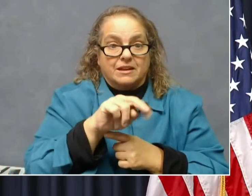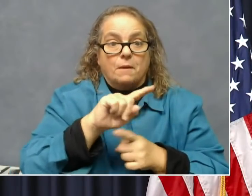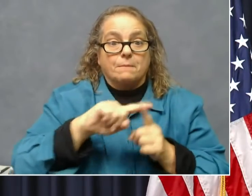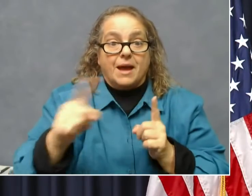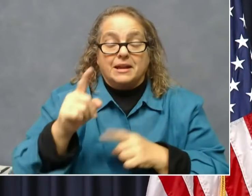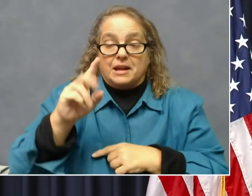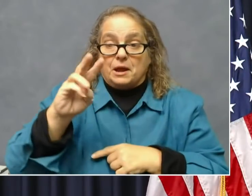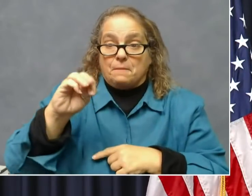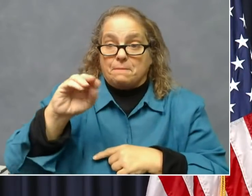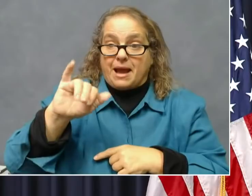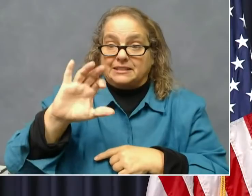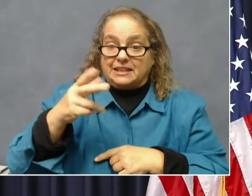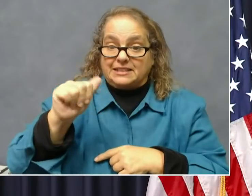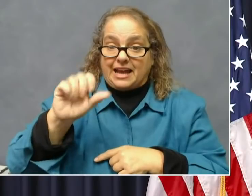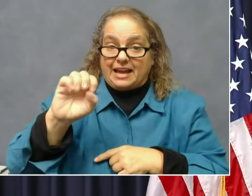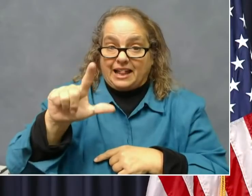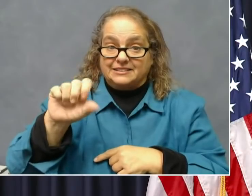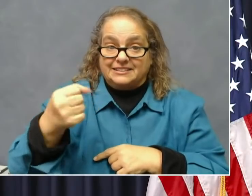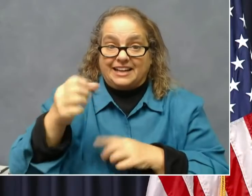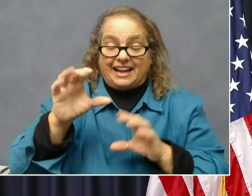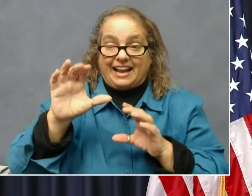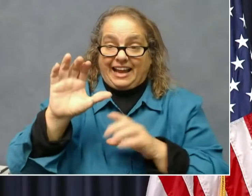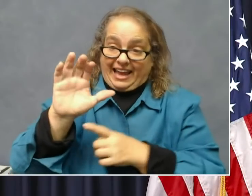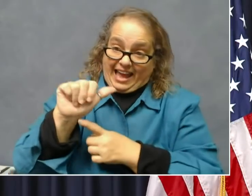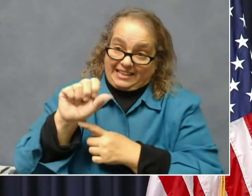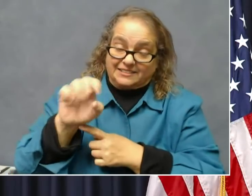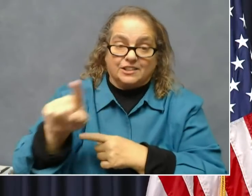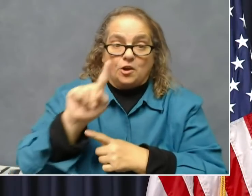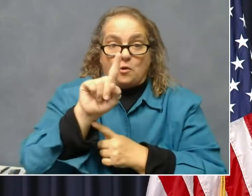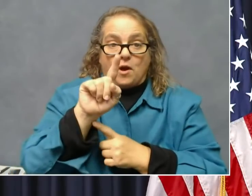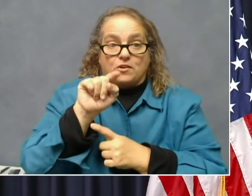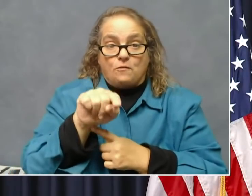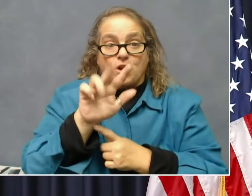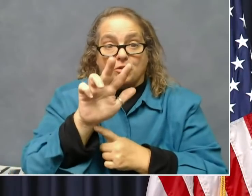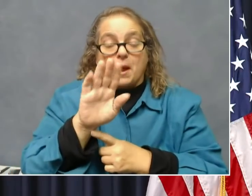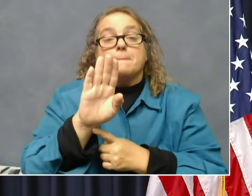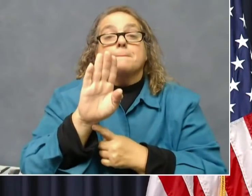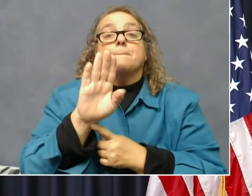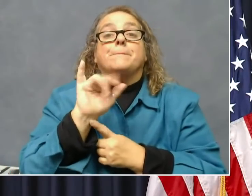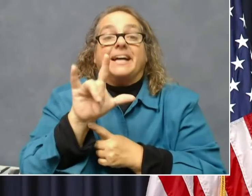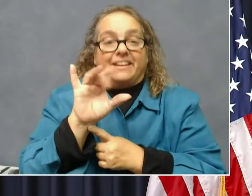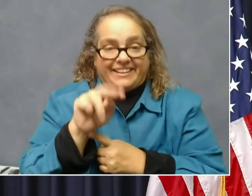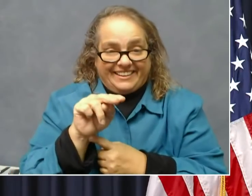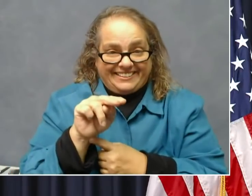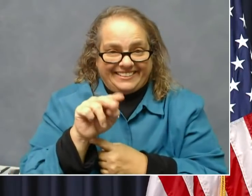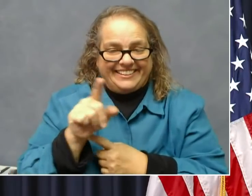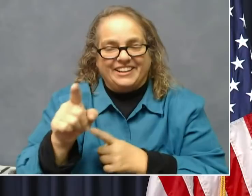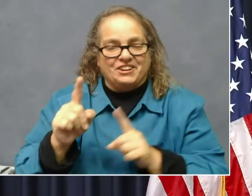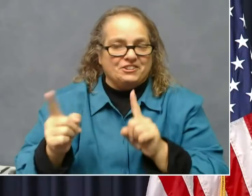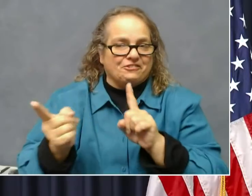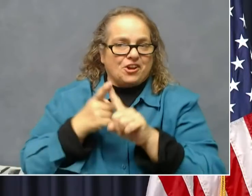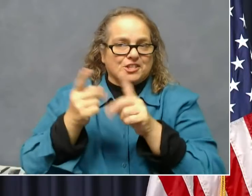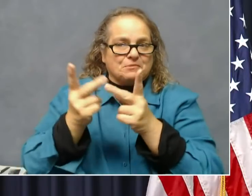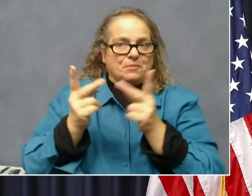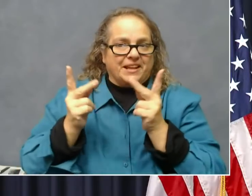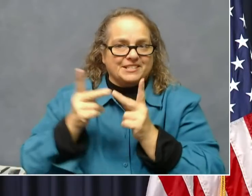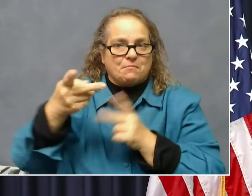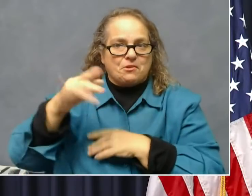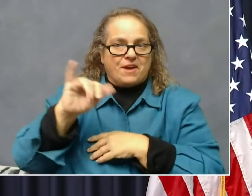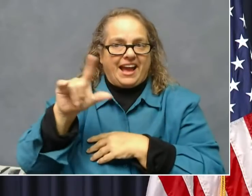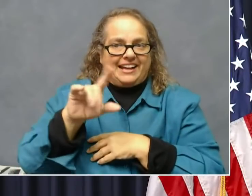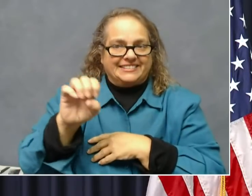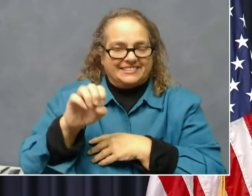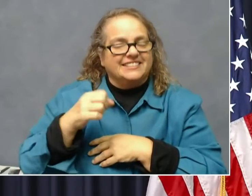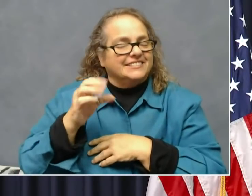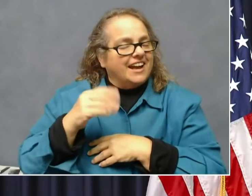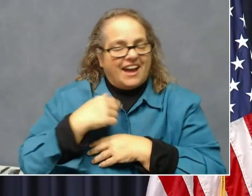So I think once again, he gets that first place prize, but I'm continuing my best to try to learn as much as I can from